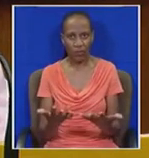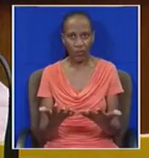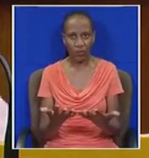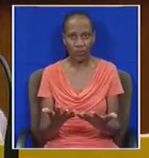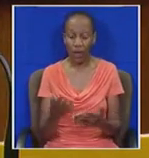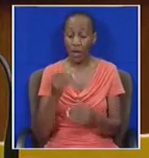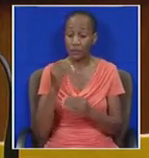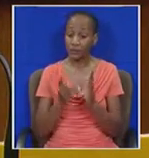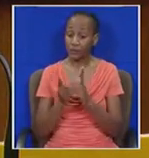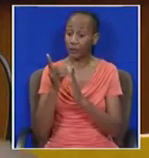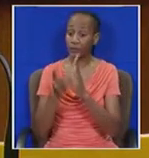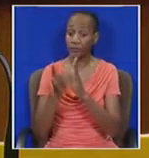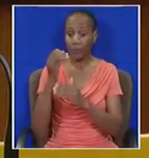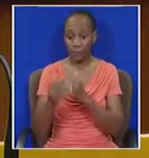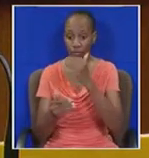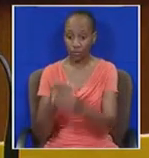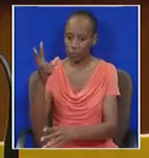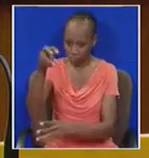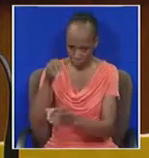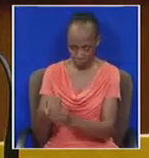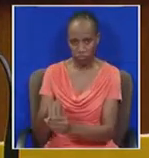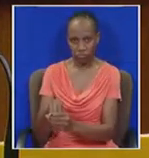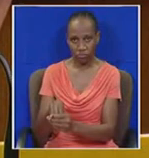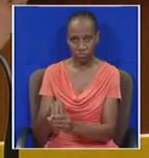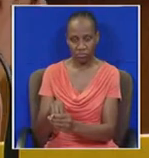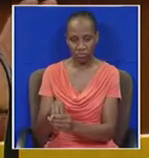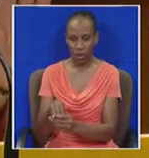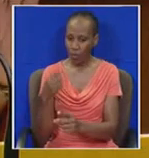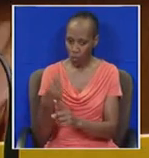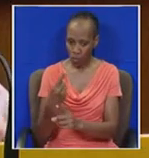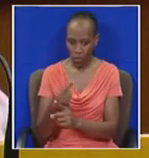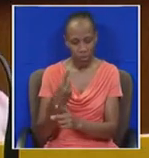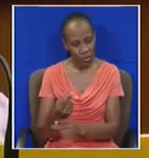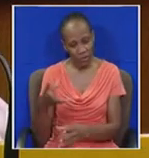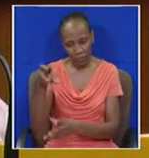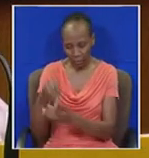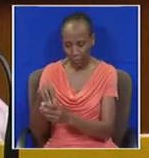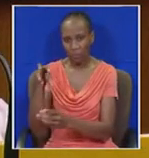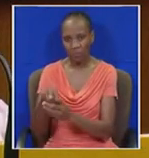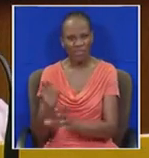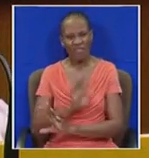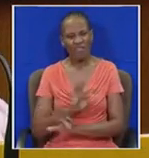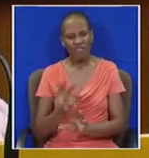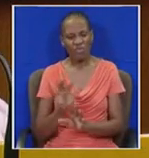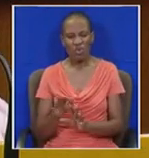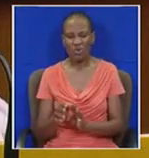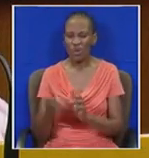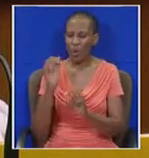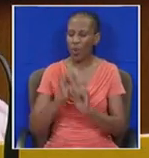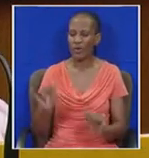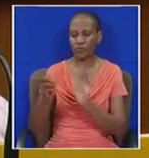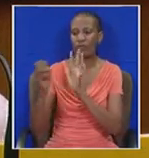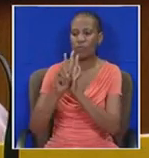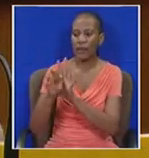development process rather than relying on the uncoordinated influence of market forces